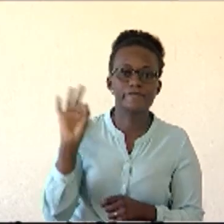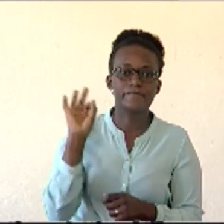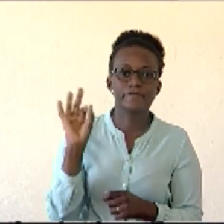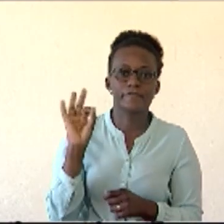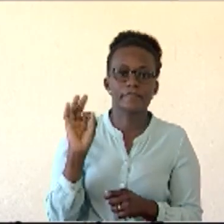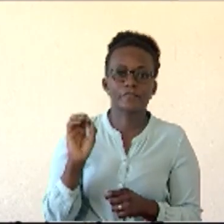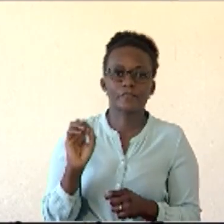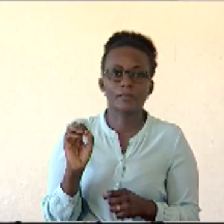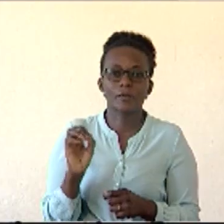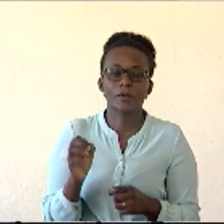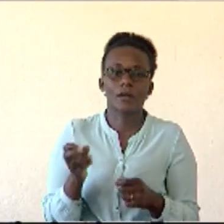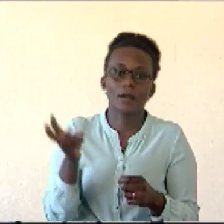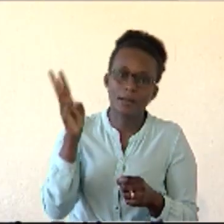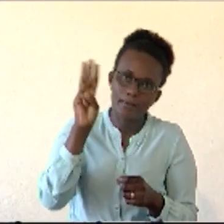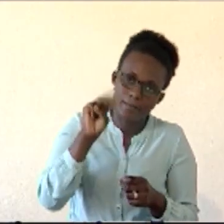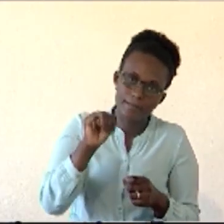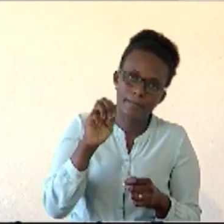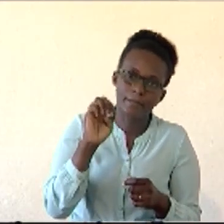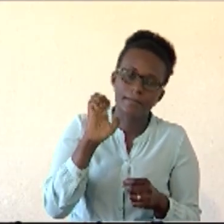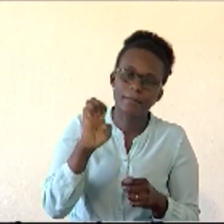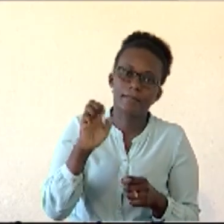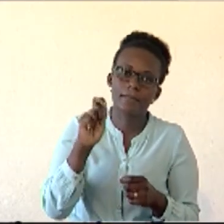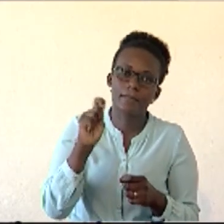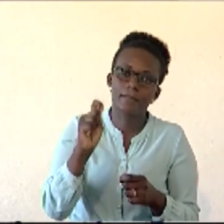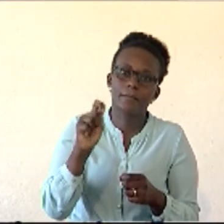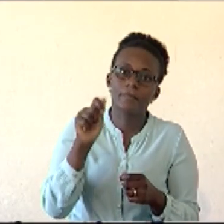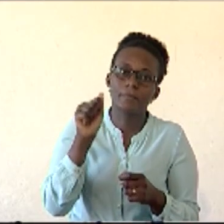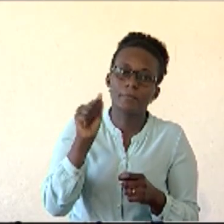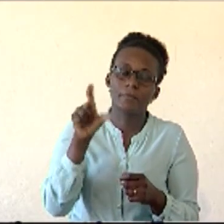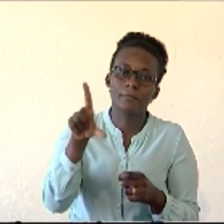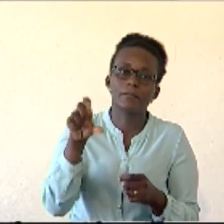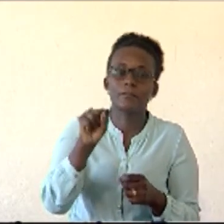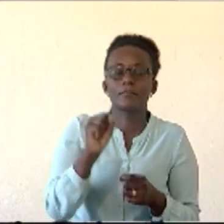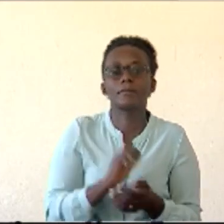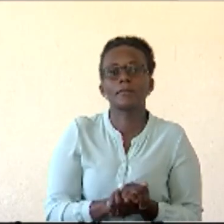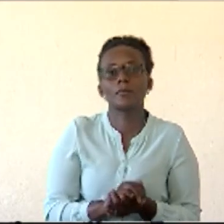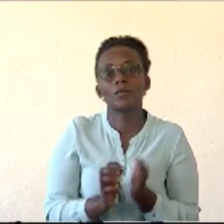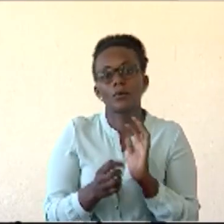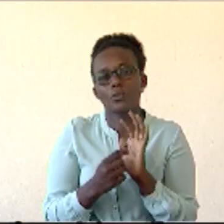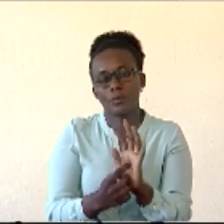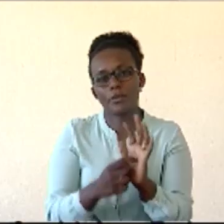of metals. So, but we have given an example of the copper.